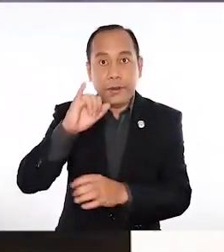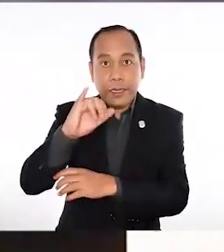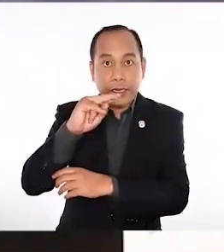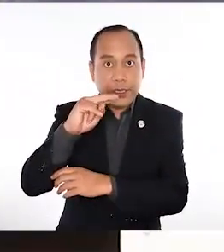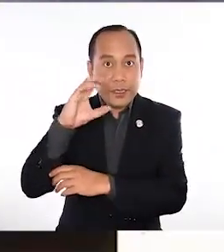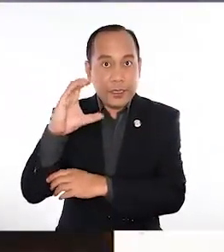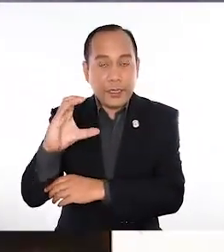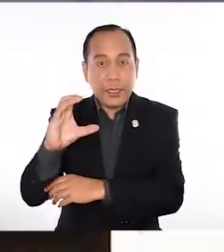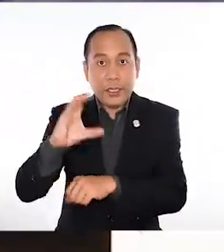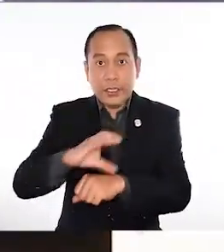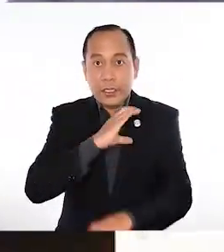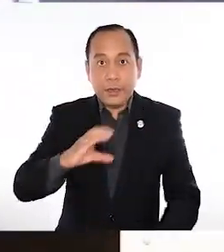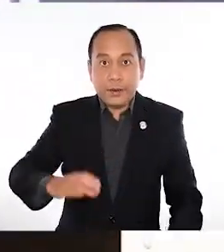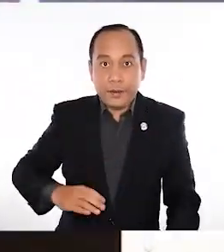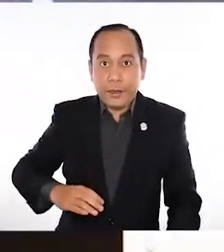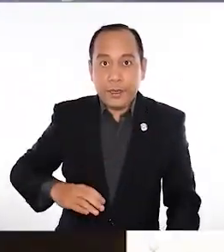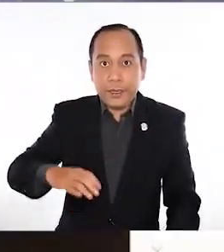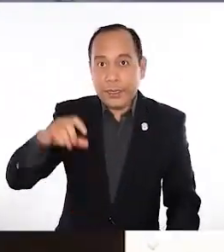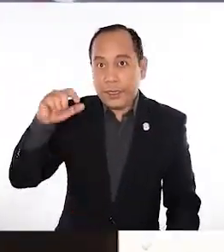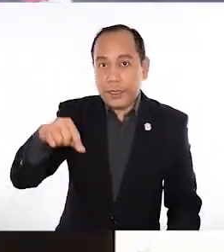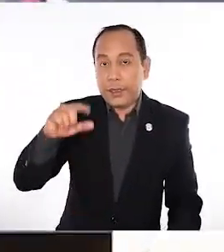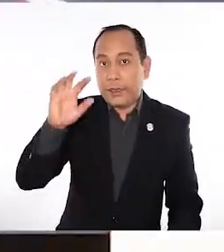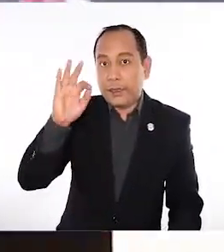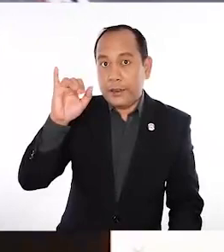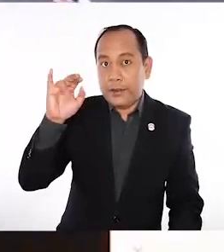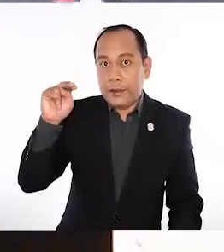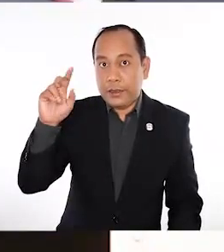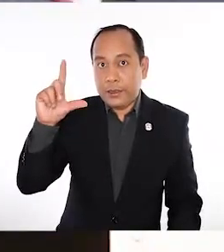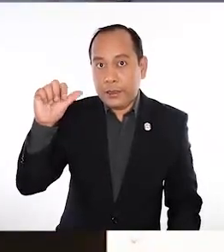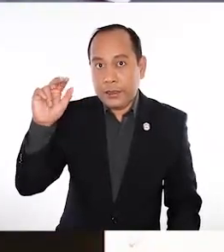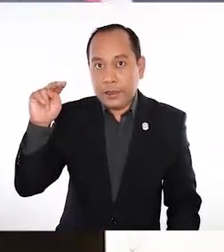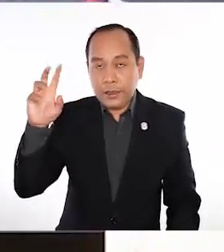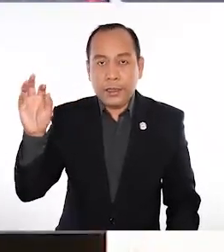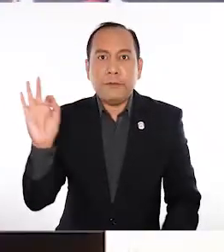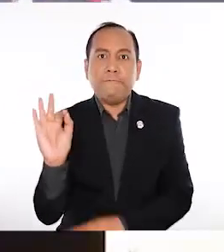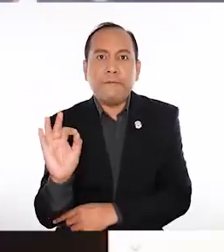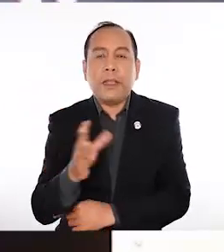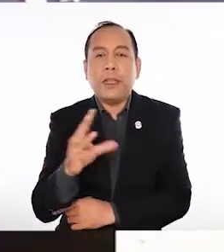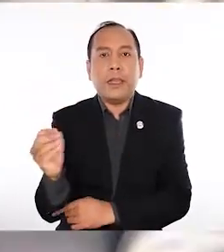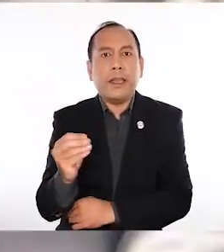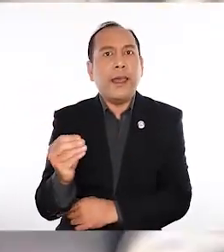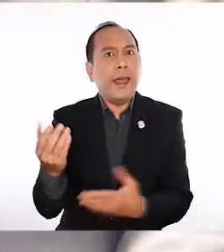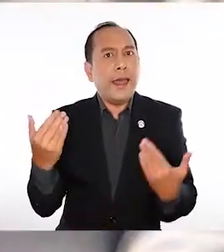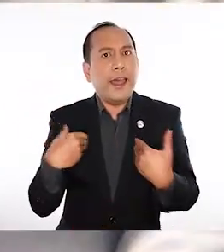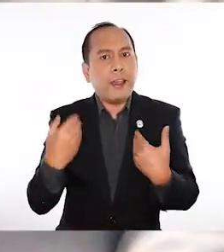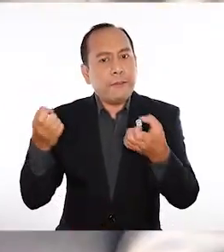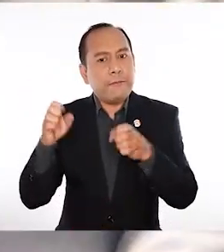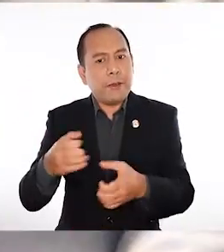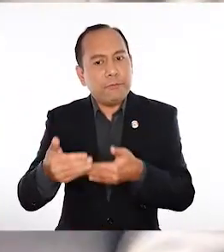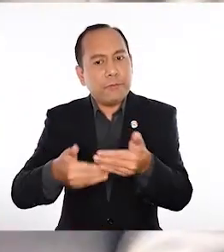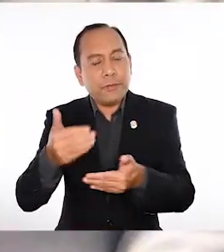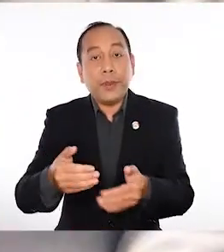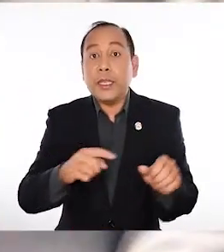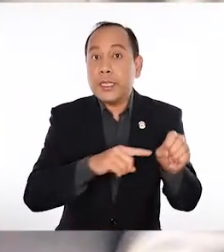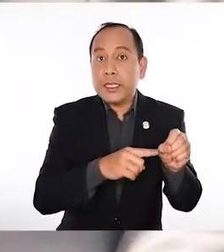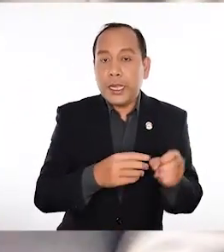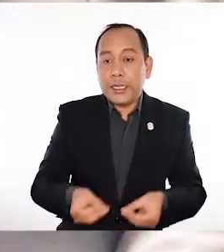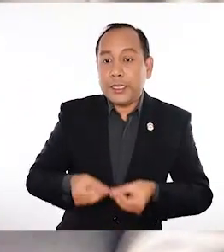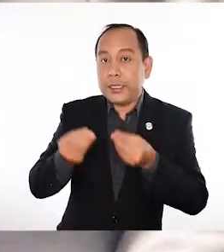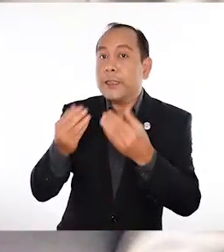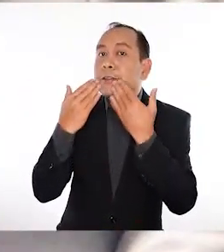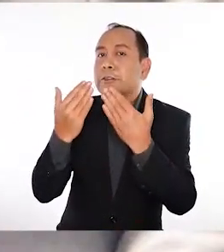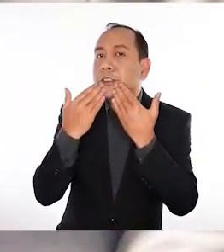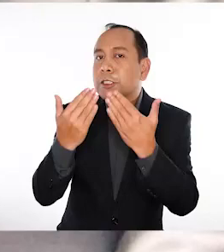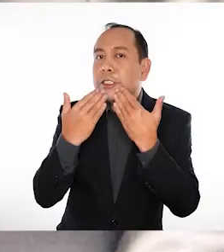Iglesia Ni Cristo Church of Christ in Helsinki, Finland, a series of events were held. Started with a Thanksgiving